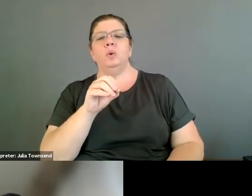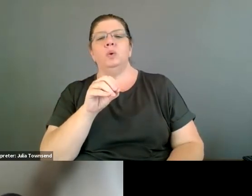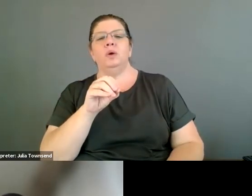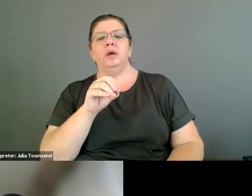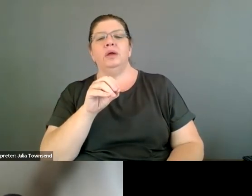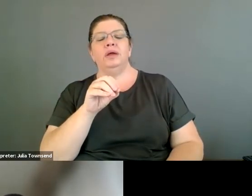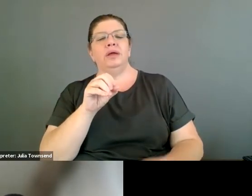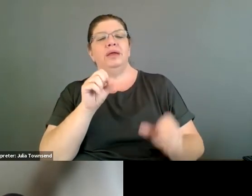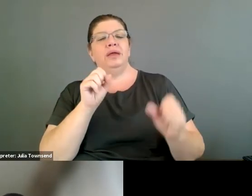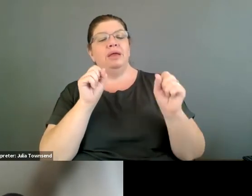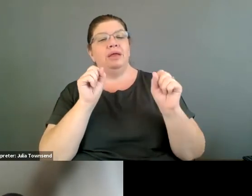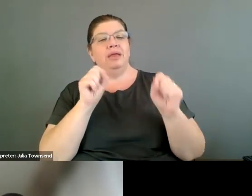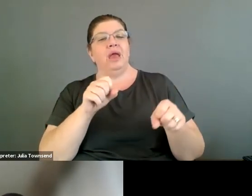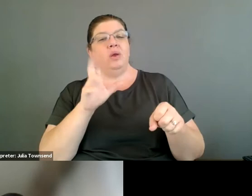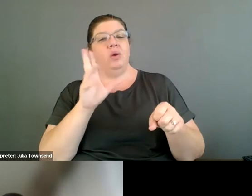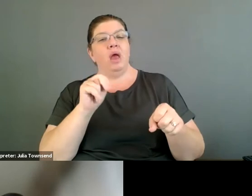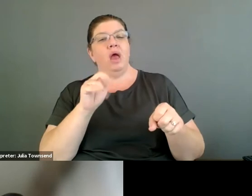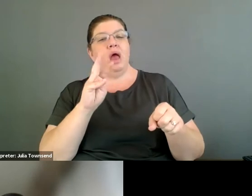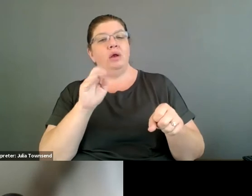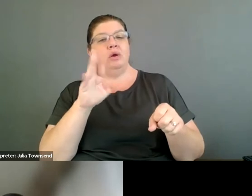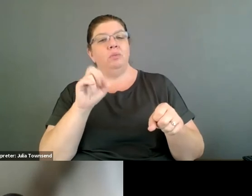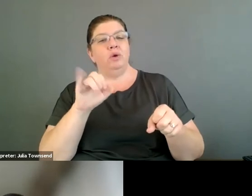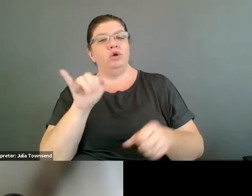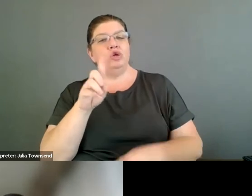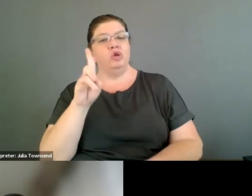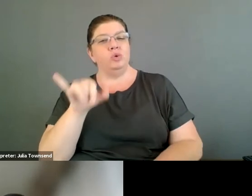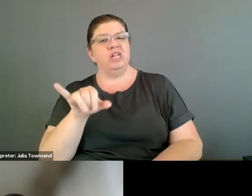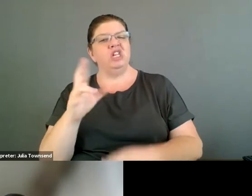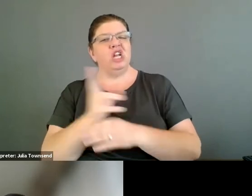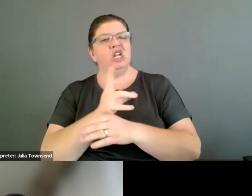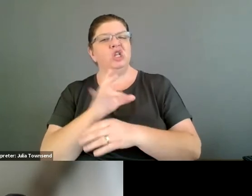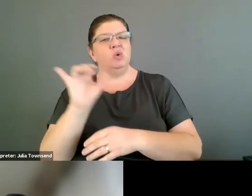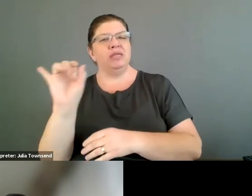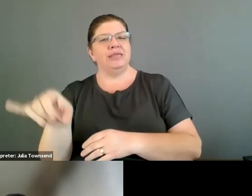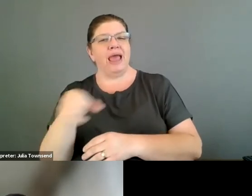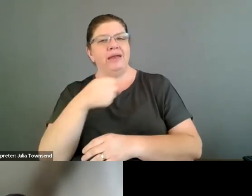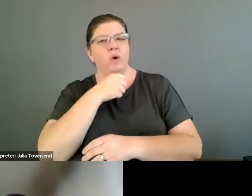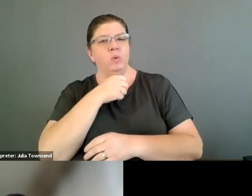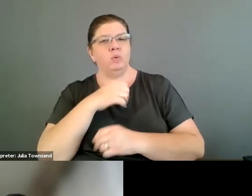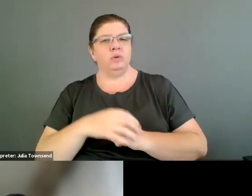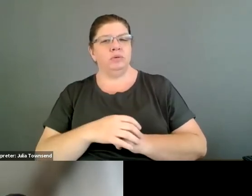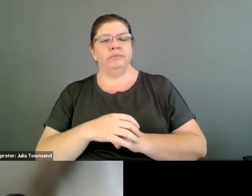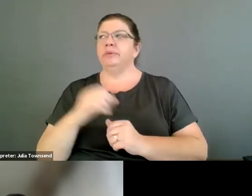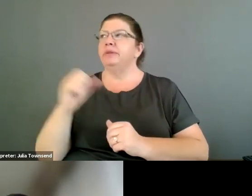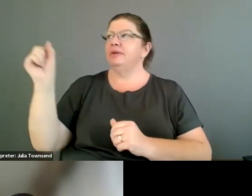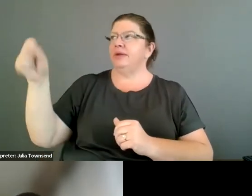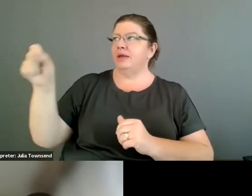can you unmute Judy Braun and she'll use that phone? Yes.